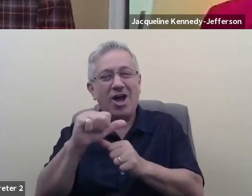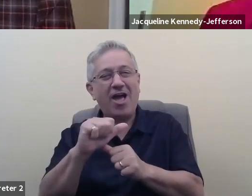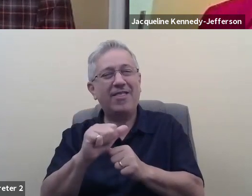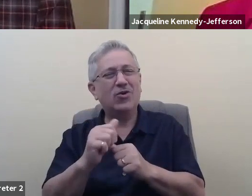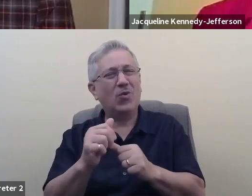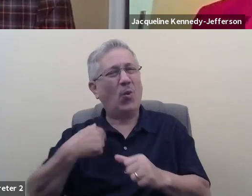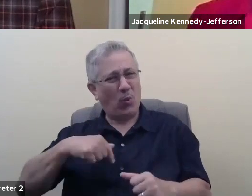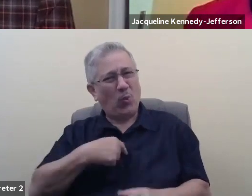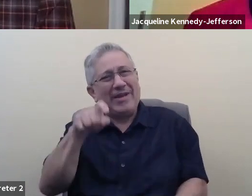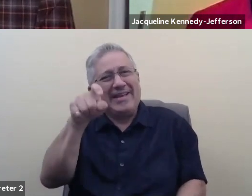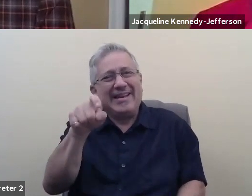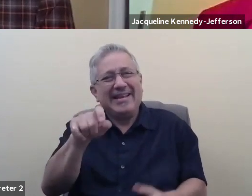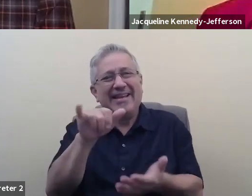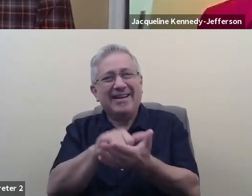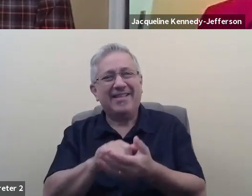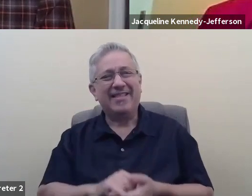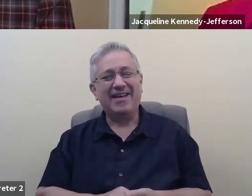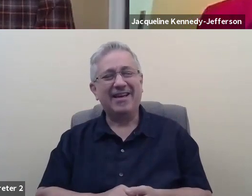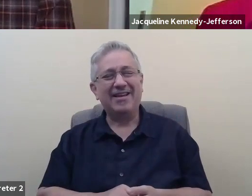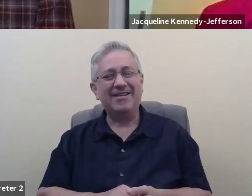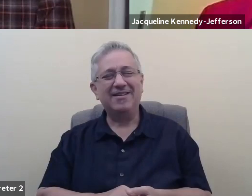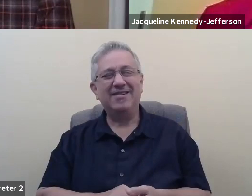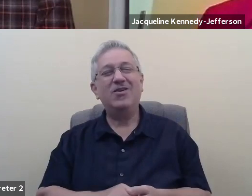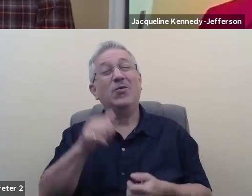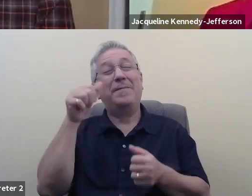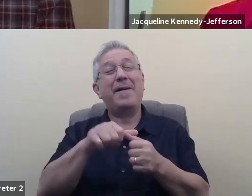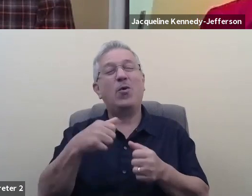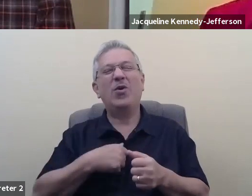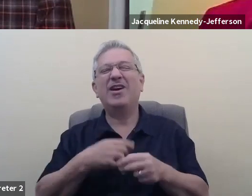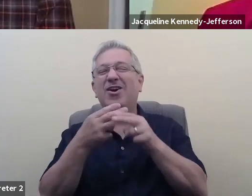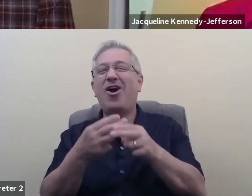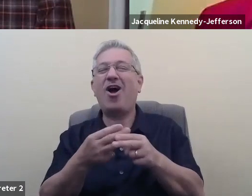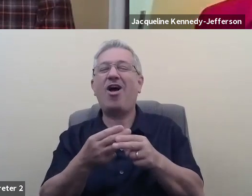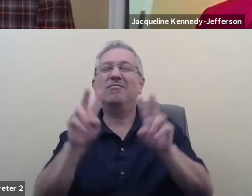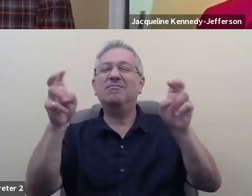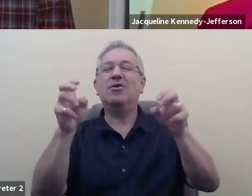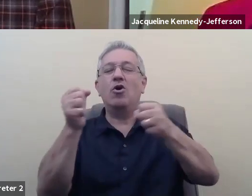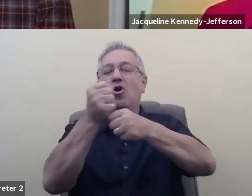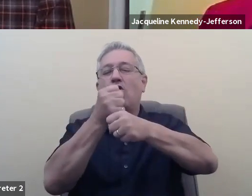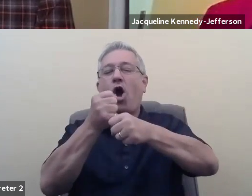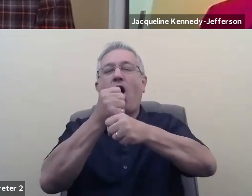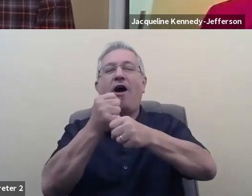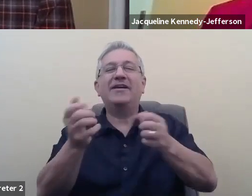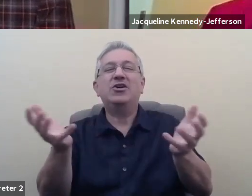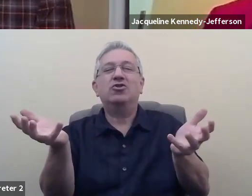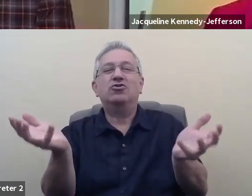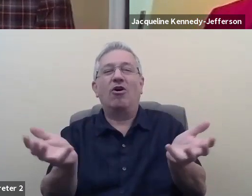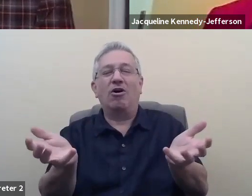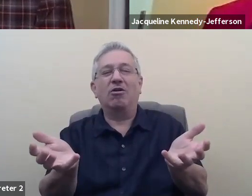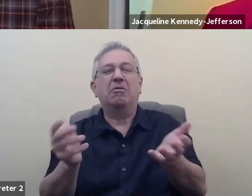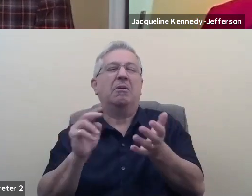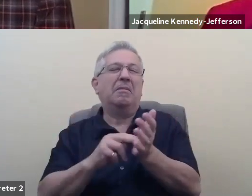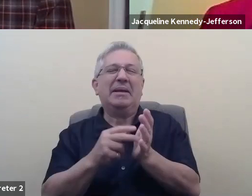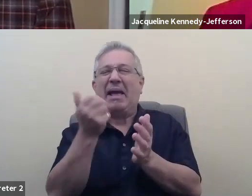We have introduced what we call coffee talks, which simply is 10 to 15-minute virtual interactions to,